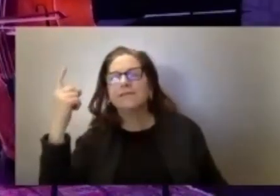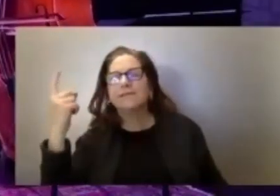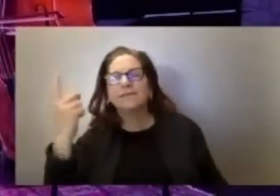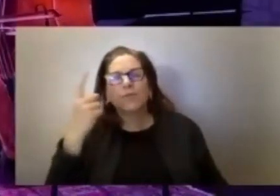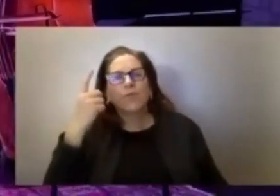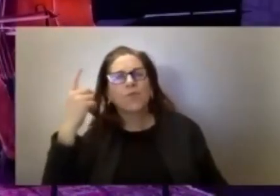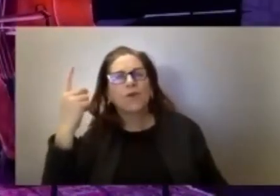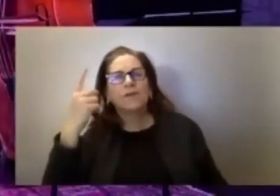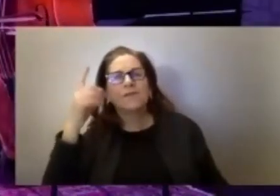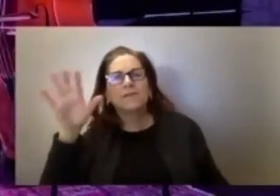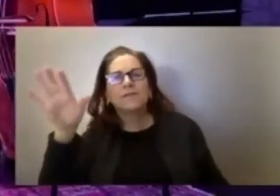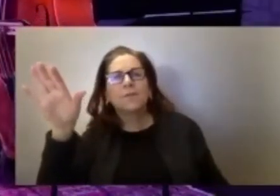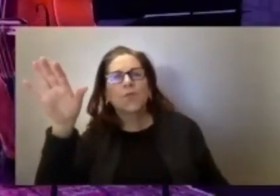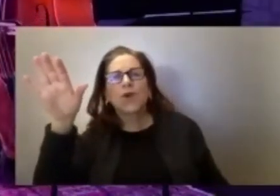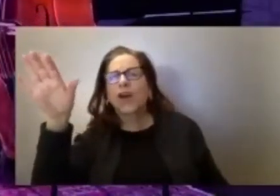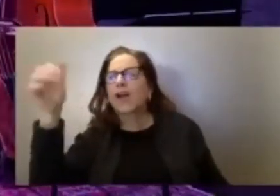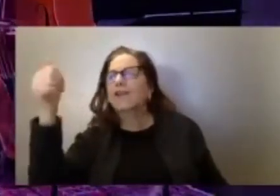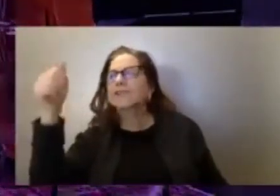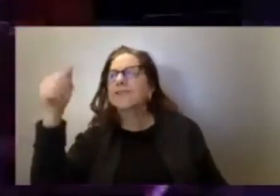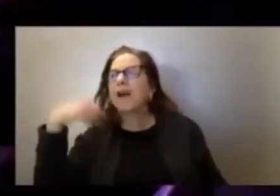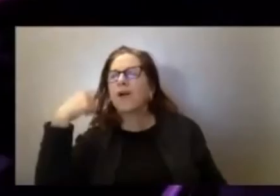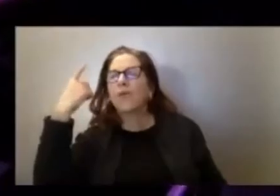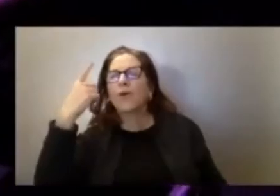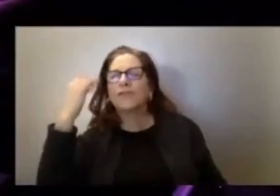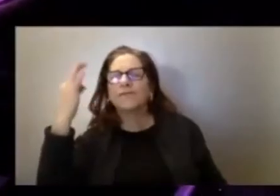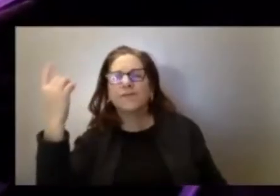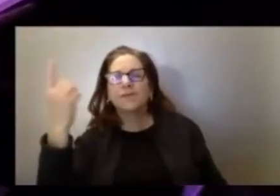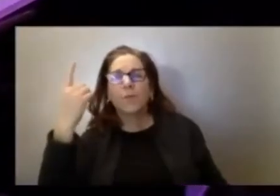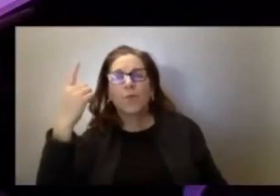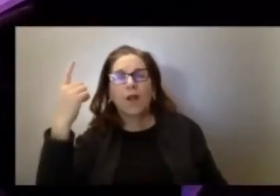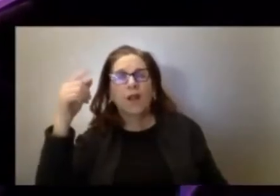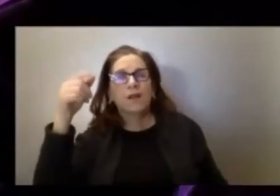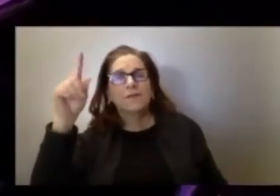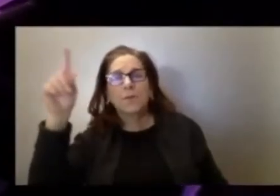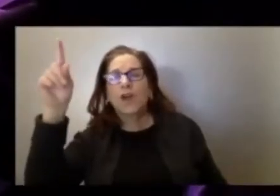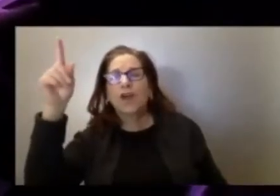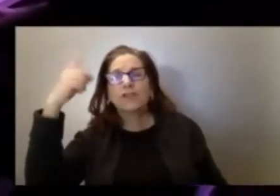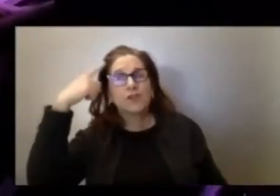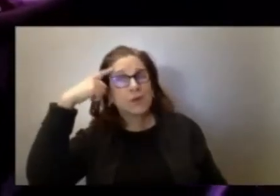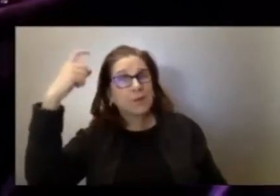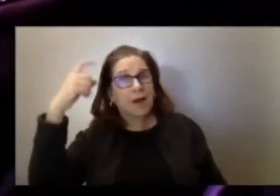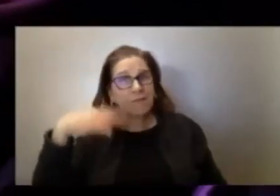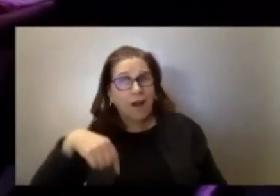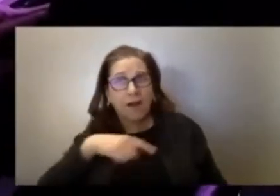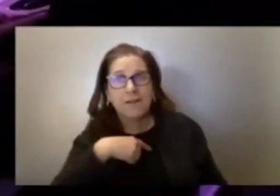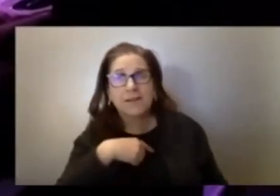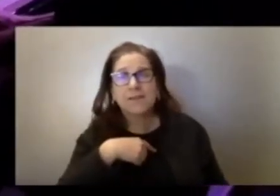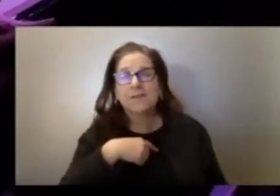I was just dreaming someone somewhere else, and I wonder if someone somewhere else was dreaming us.